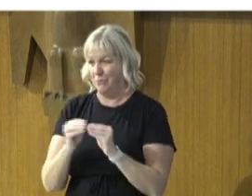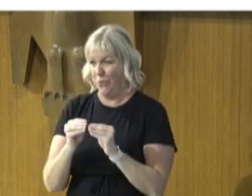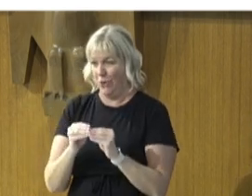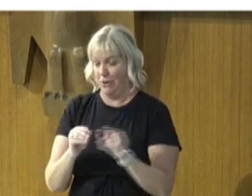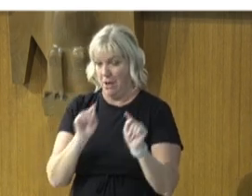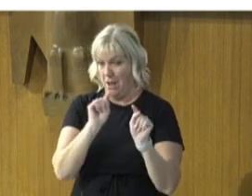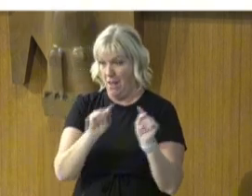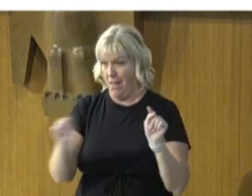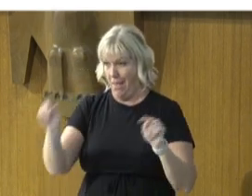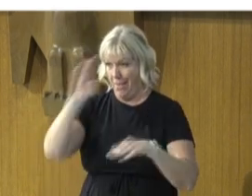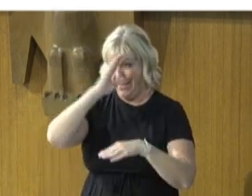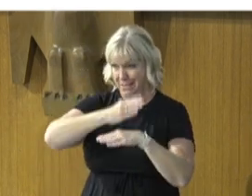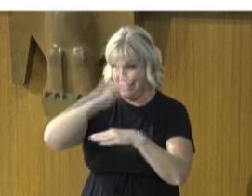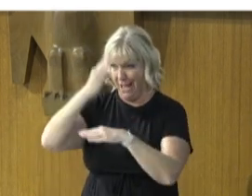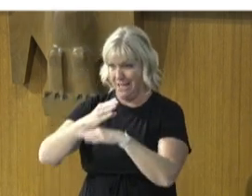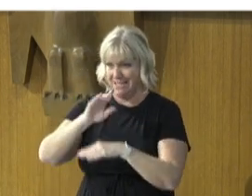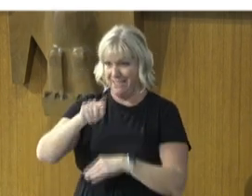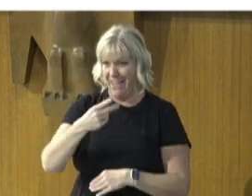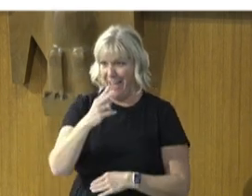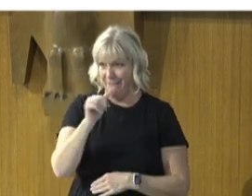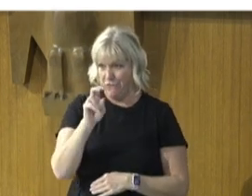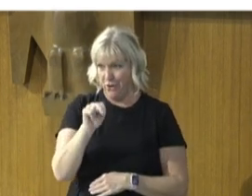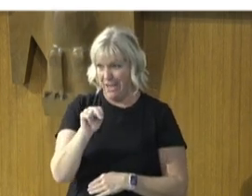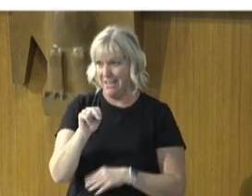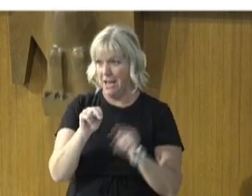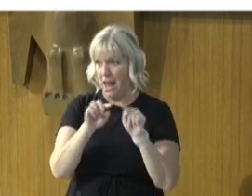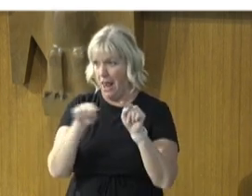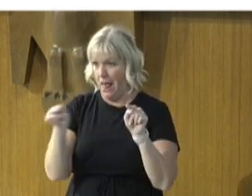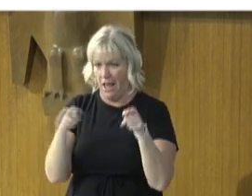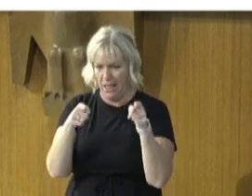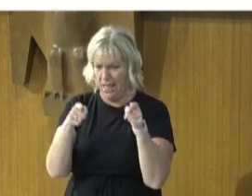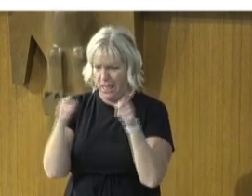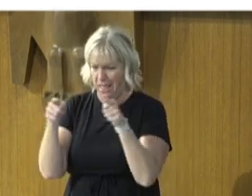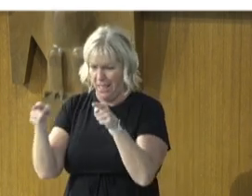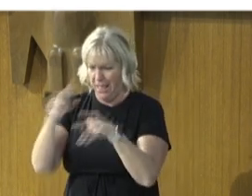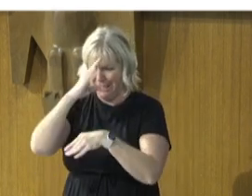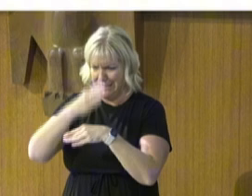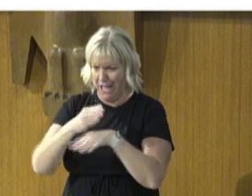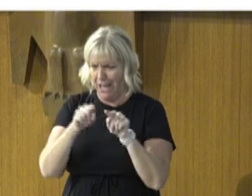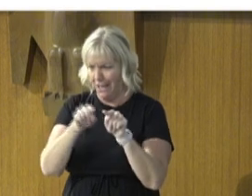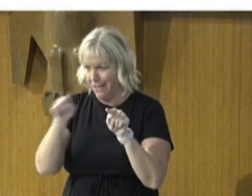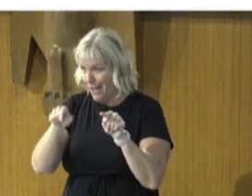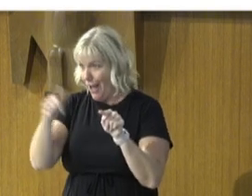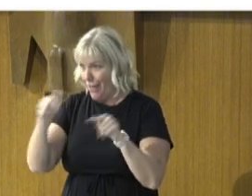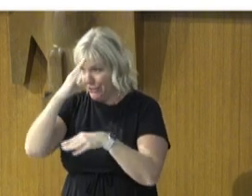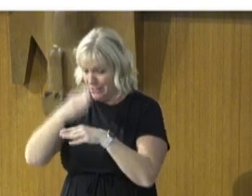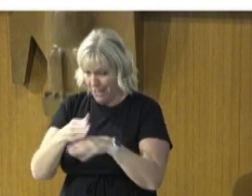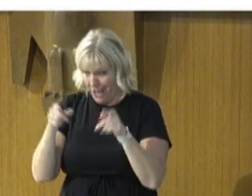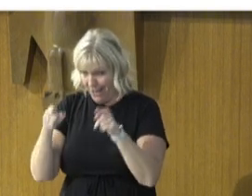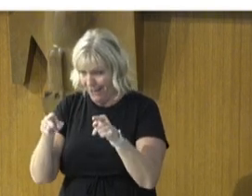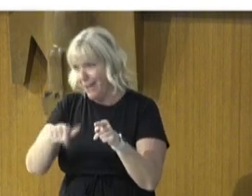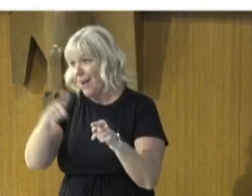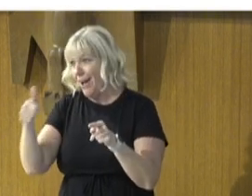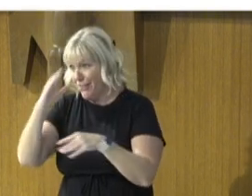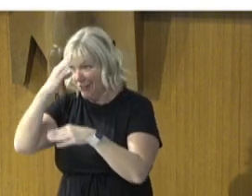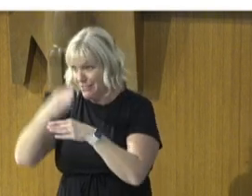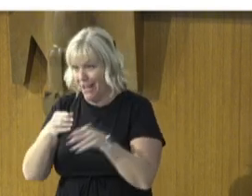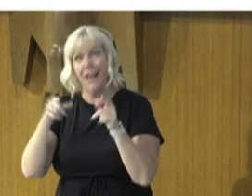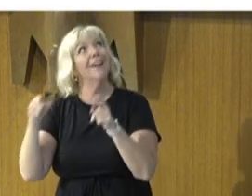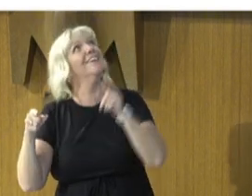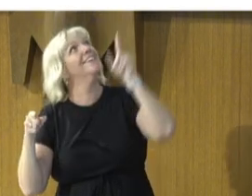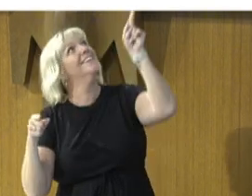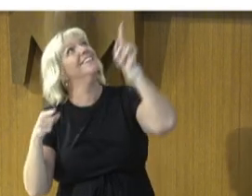sons of Ephraim, Shulatheah and Bered his son, Tahath his son, Eladah his son,